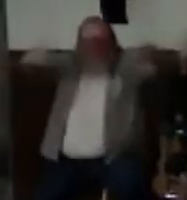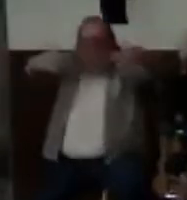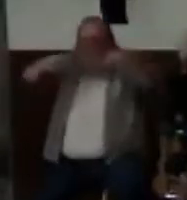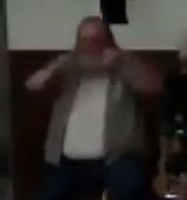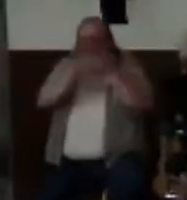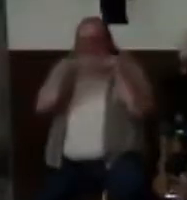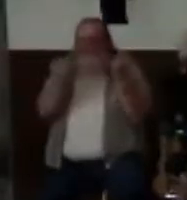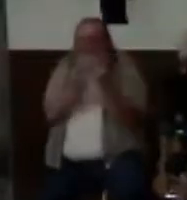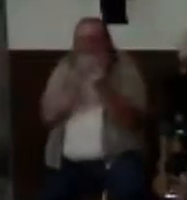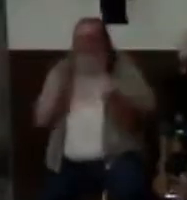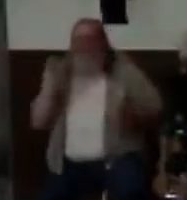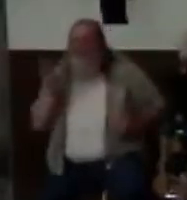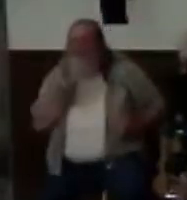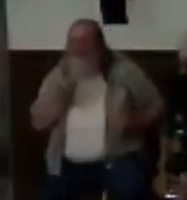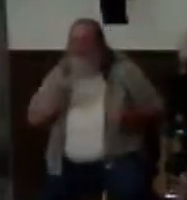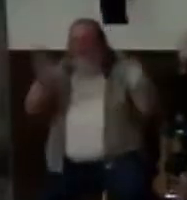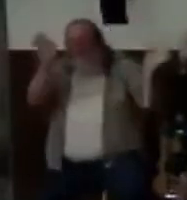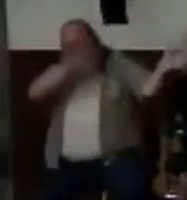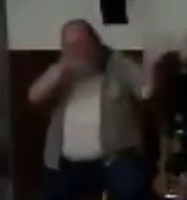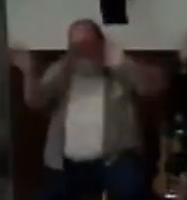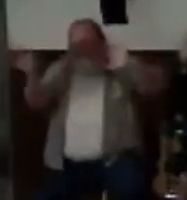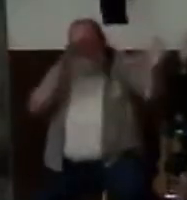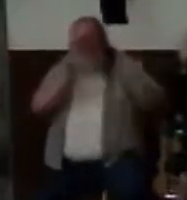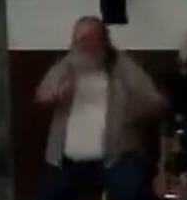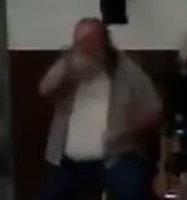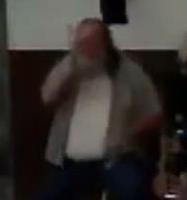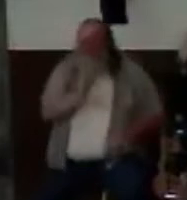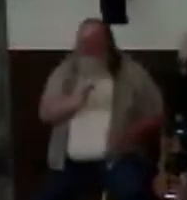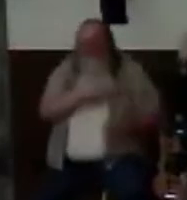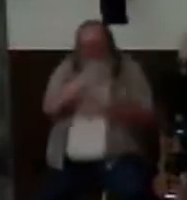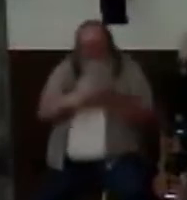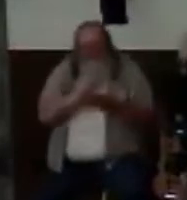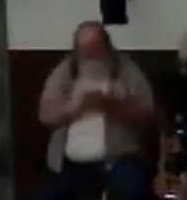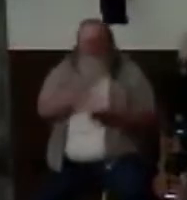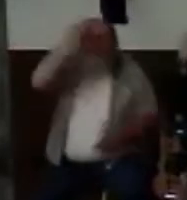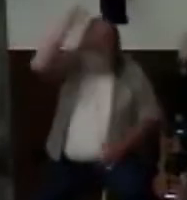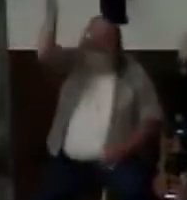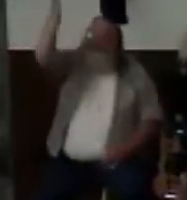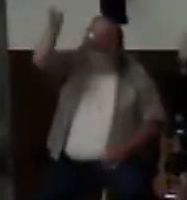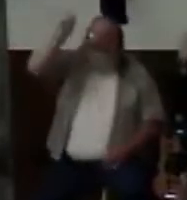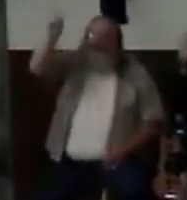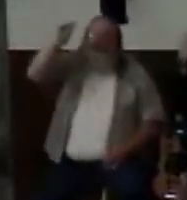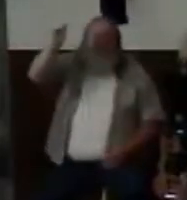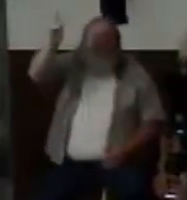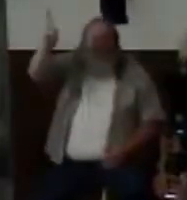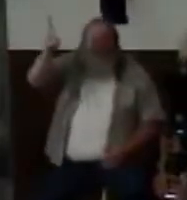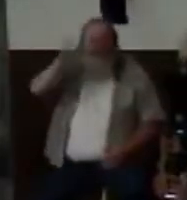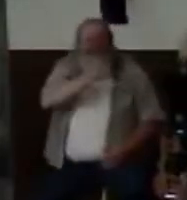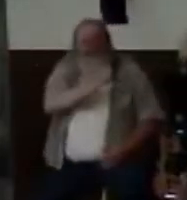praise God for all he has done and all he will do.